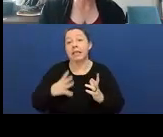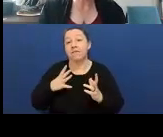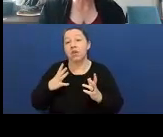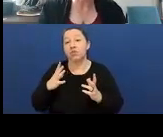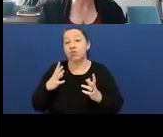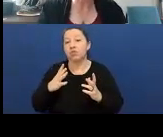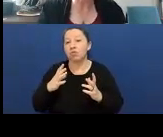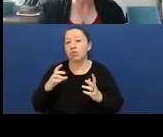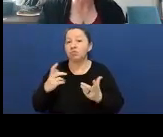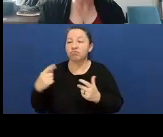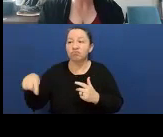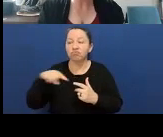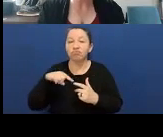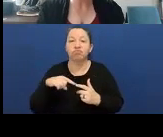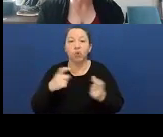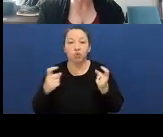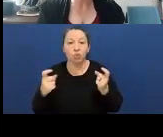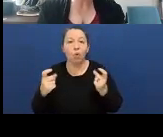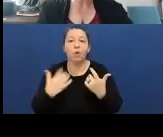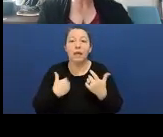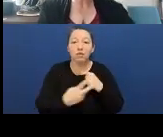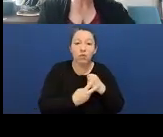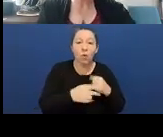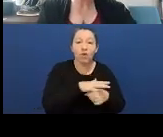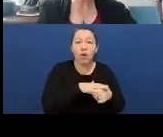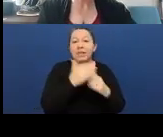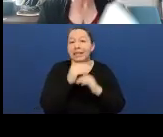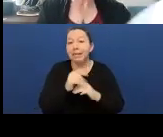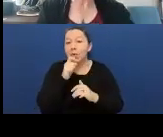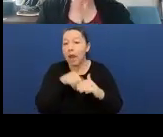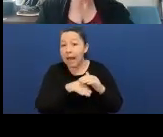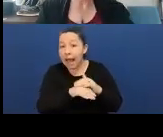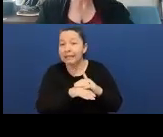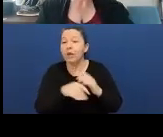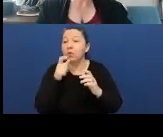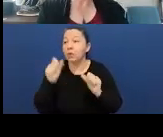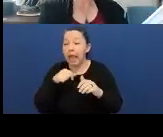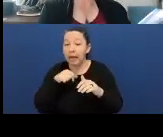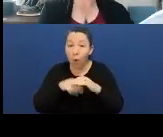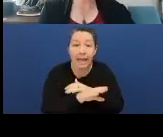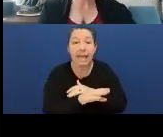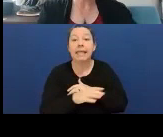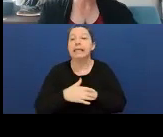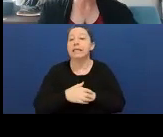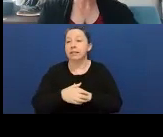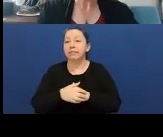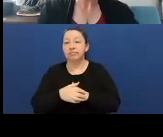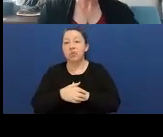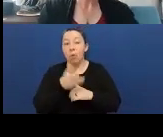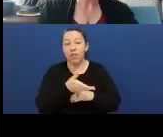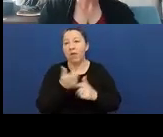and they likely limited who could get in there. They limited access to it, basically there and everywhere else.